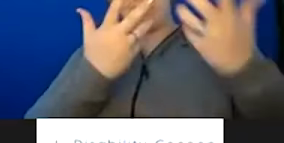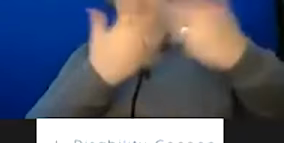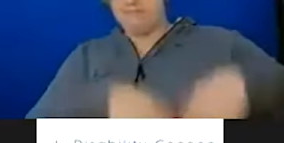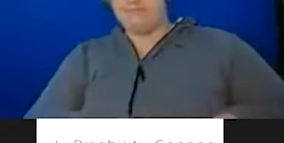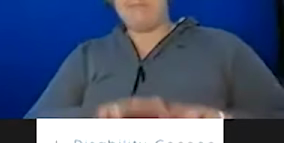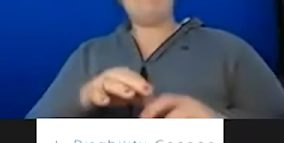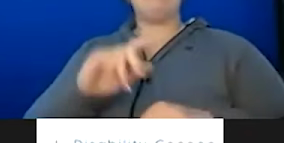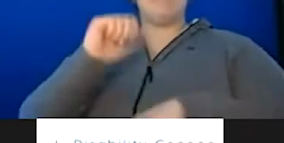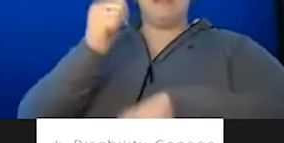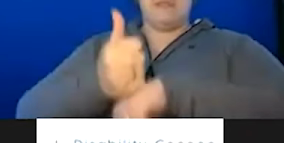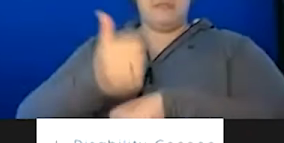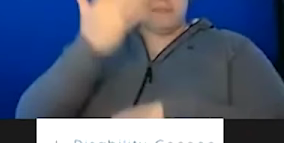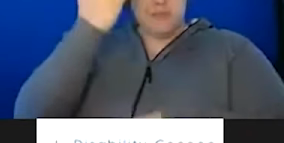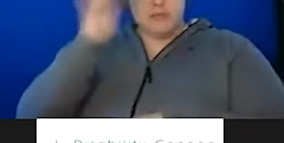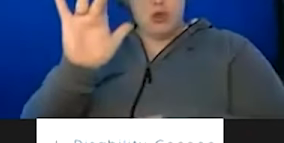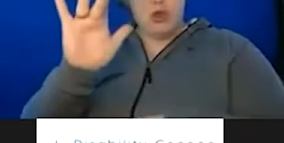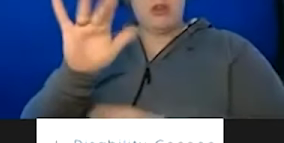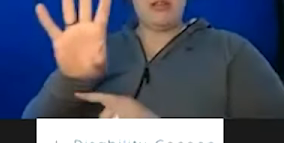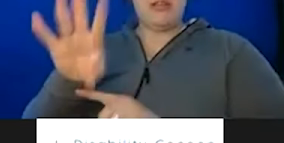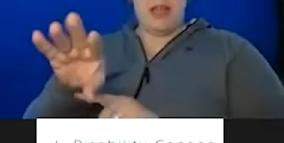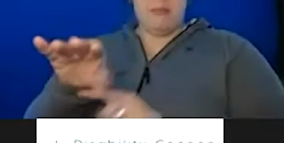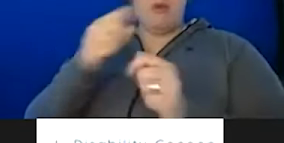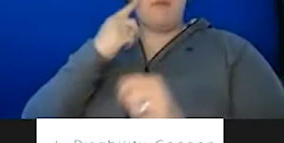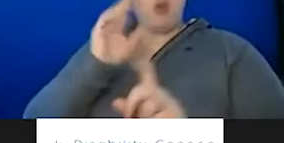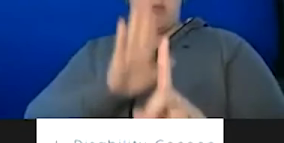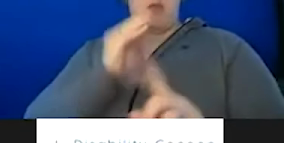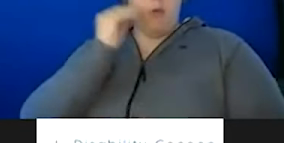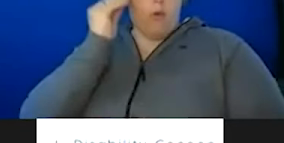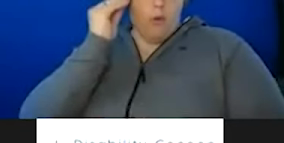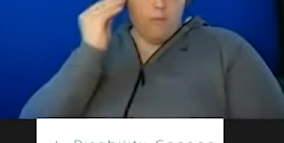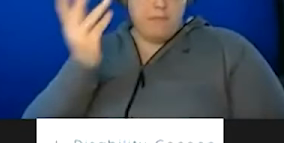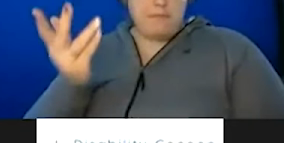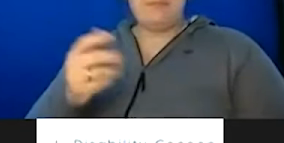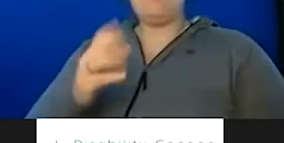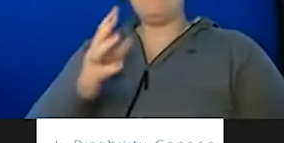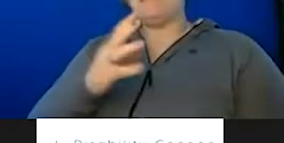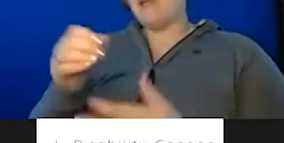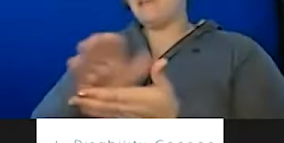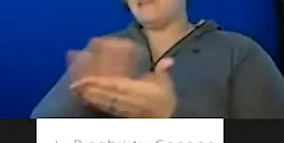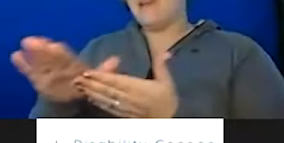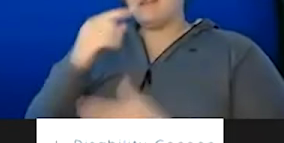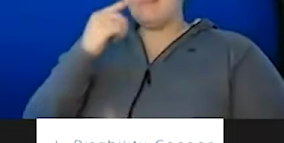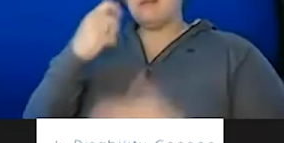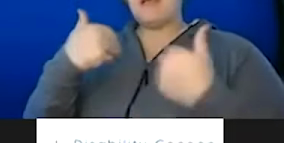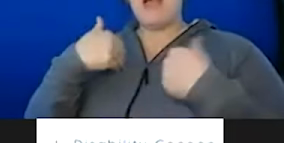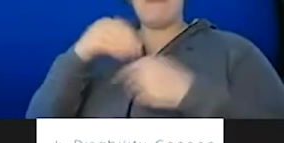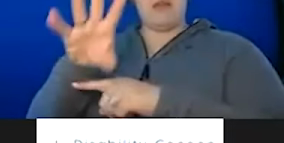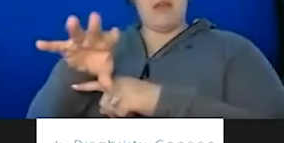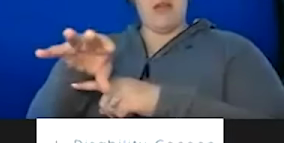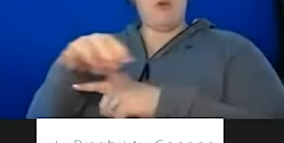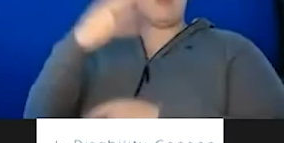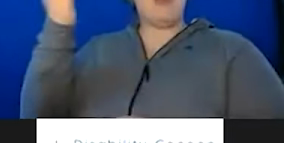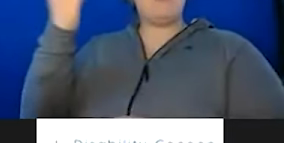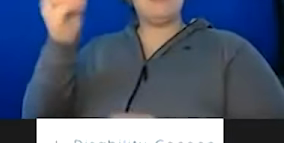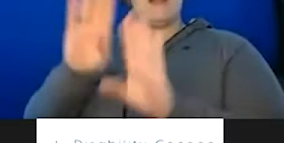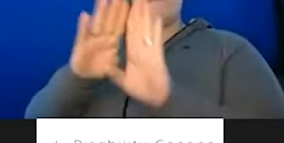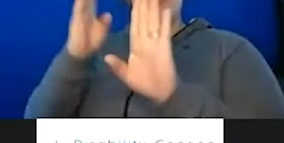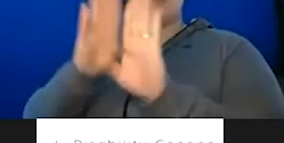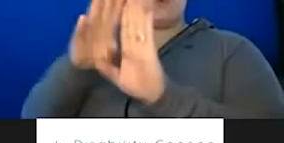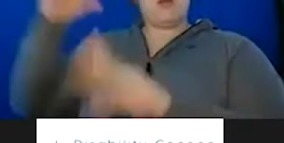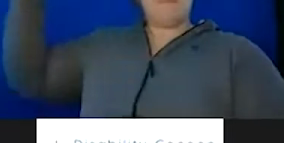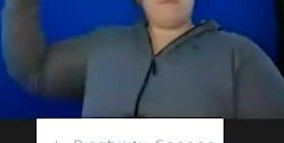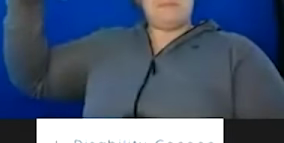it is have a camera that was mounted outside of their doors. And then they